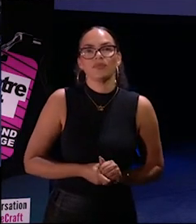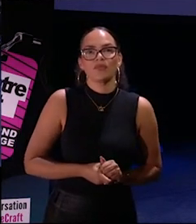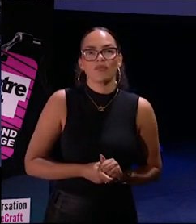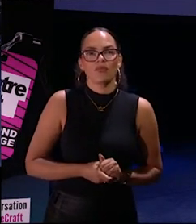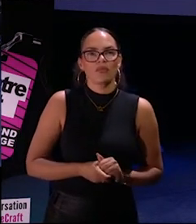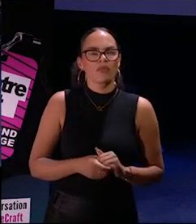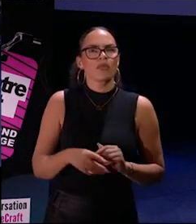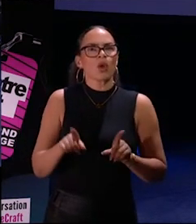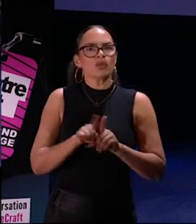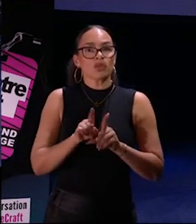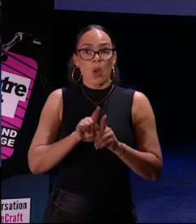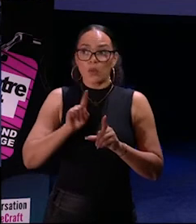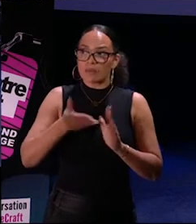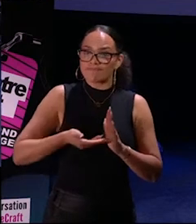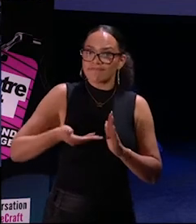additional skills,